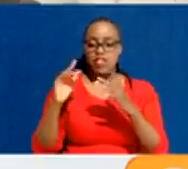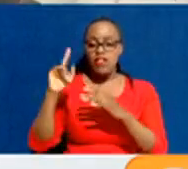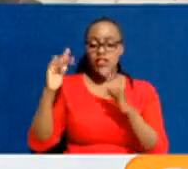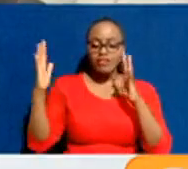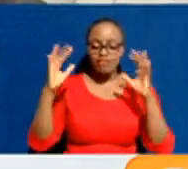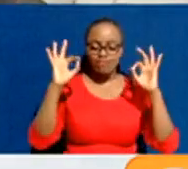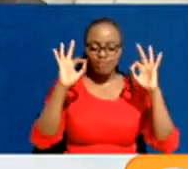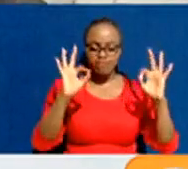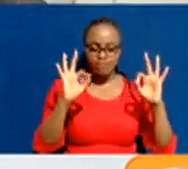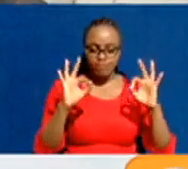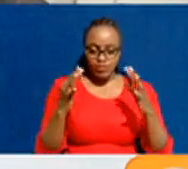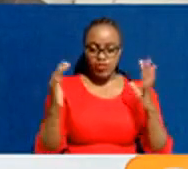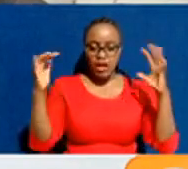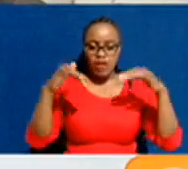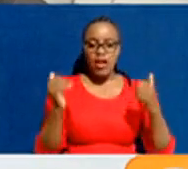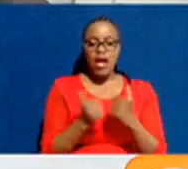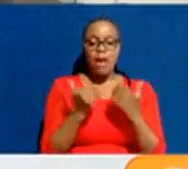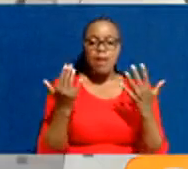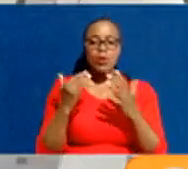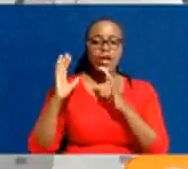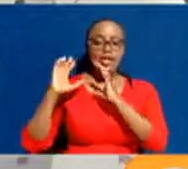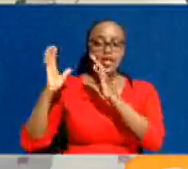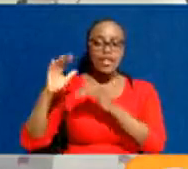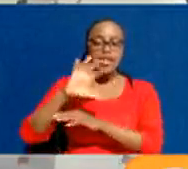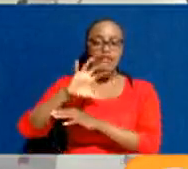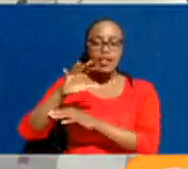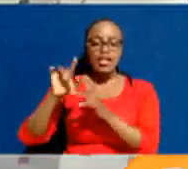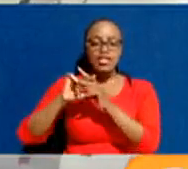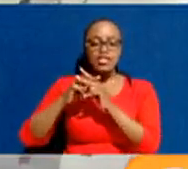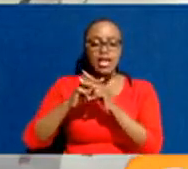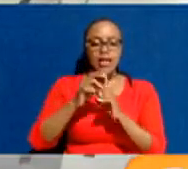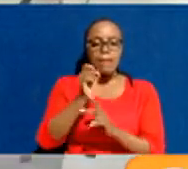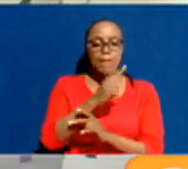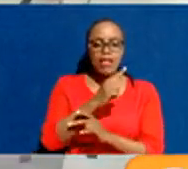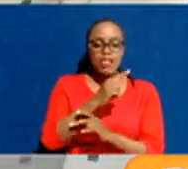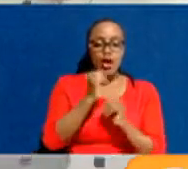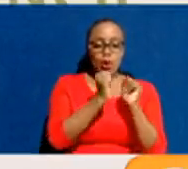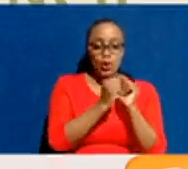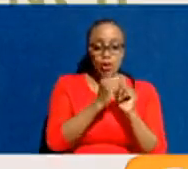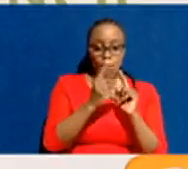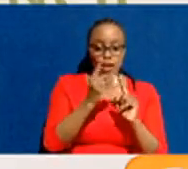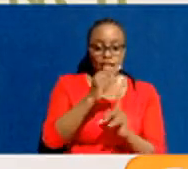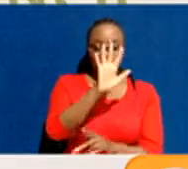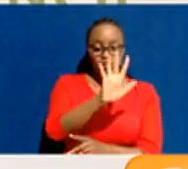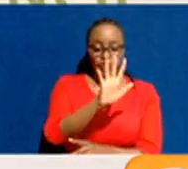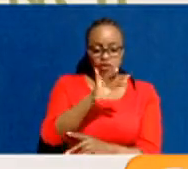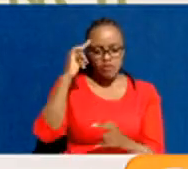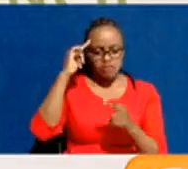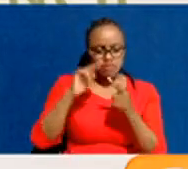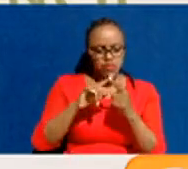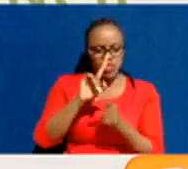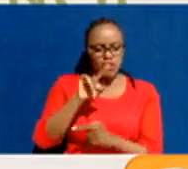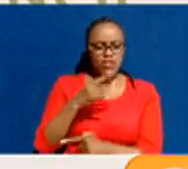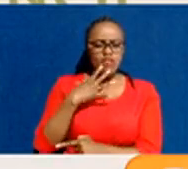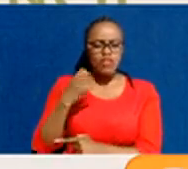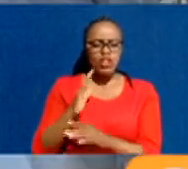Smart Technology Expo that will be held in Kilifi County and will kick off on the 5th of October. The expo targets about 2,500 farmers